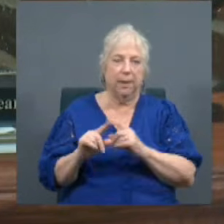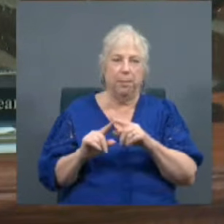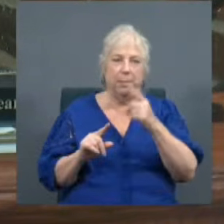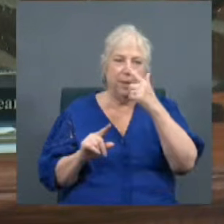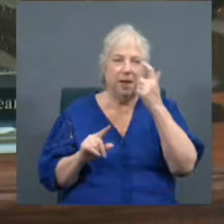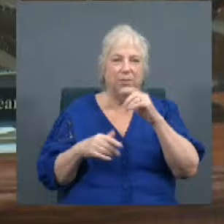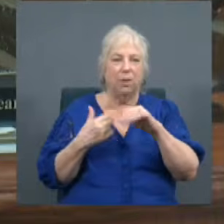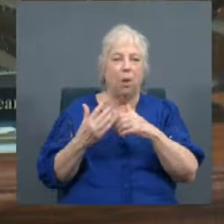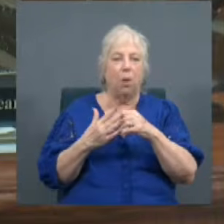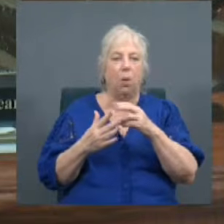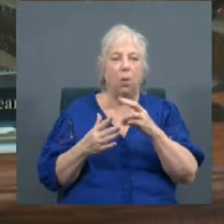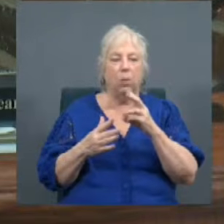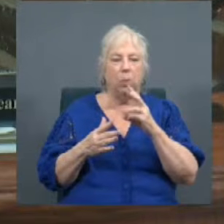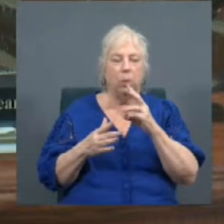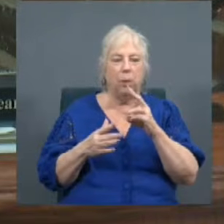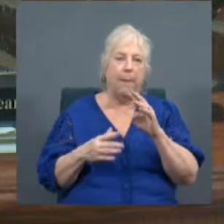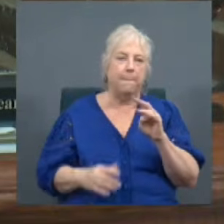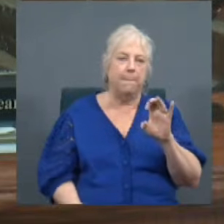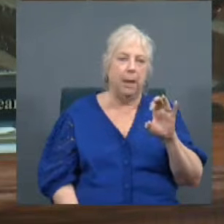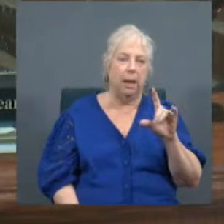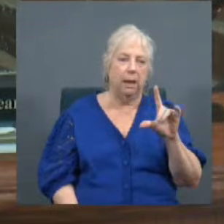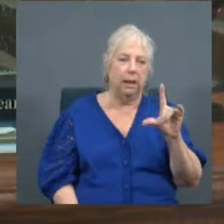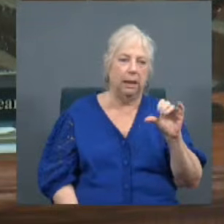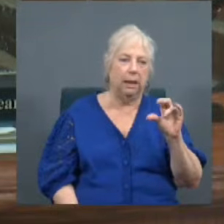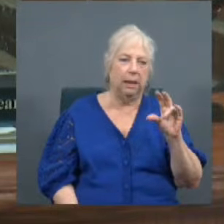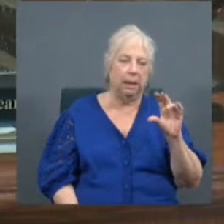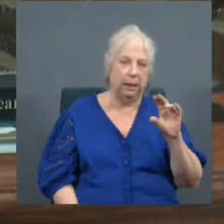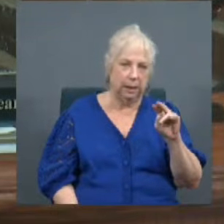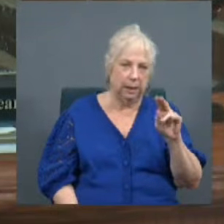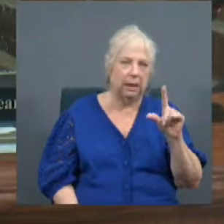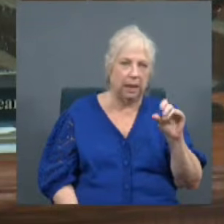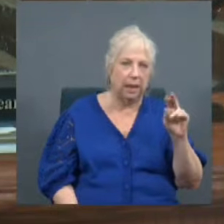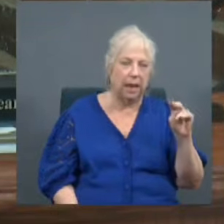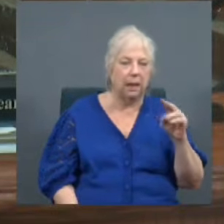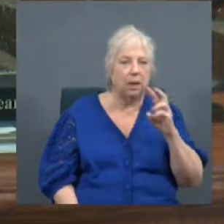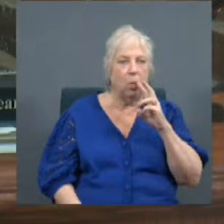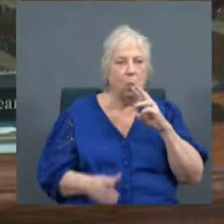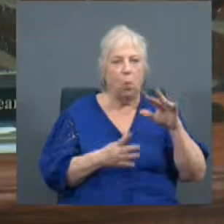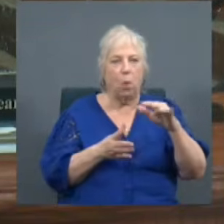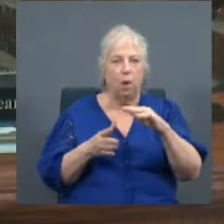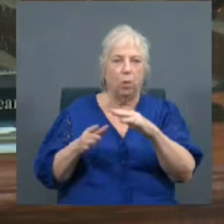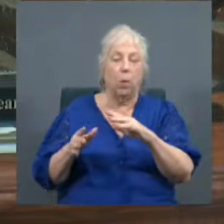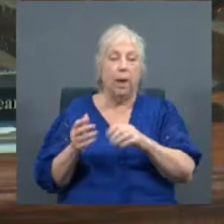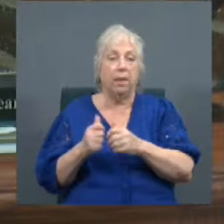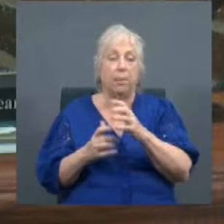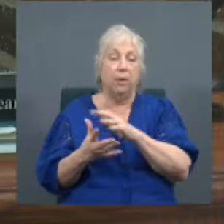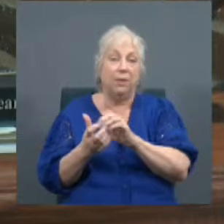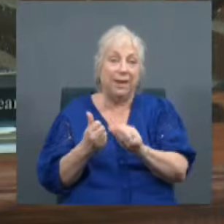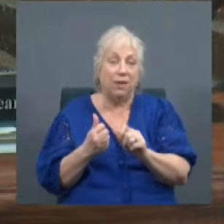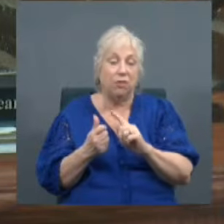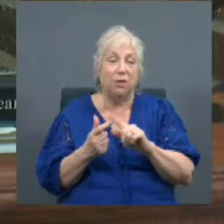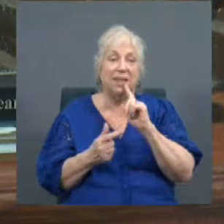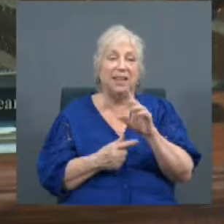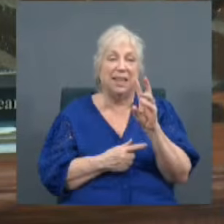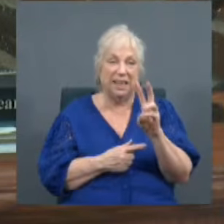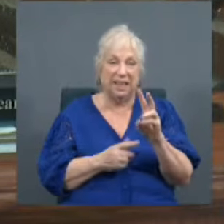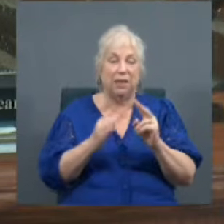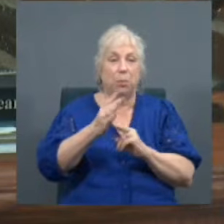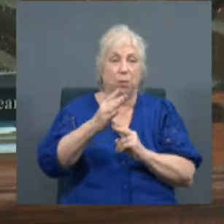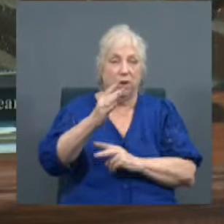waterway, the McClellan waterway, the most dangerous whole part of the river is the 6 bridges they have to go through